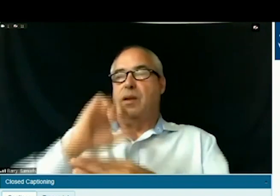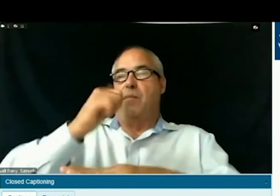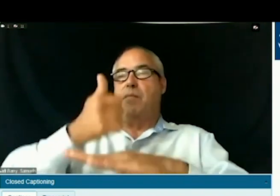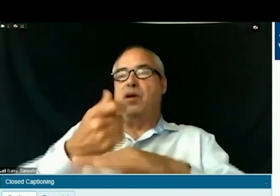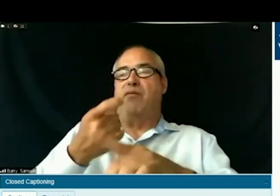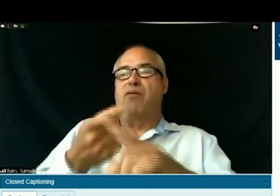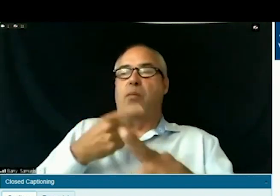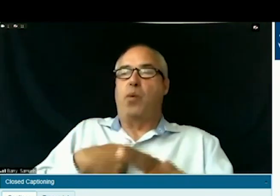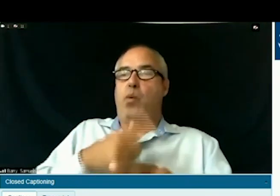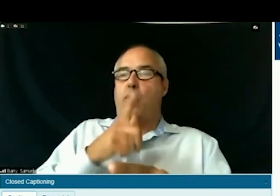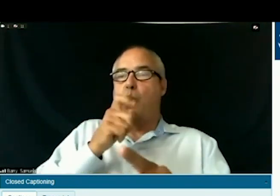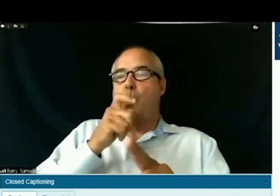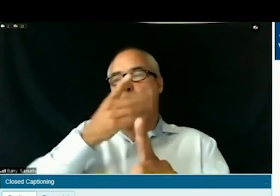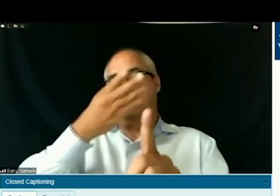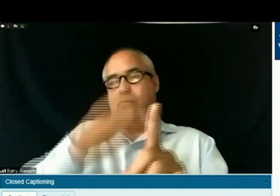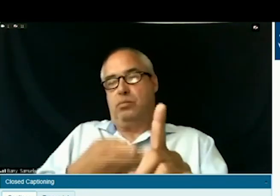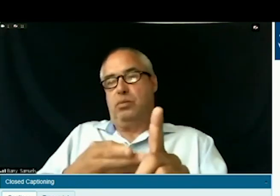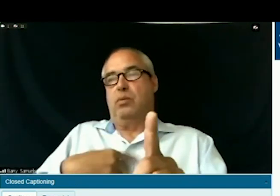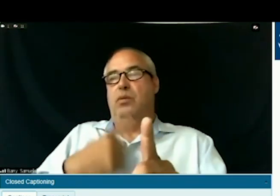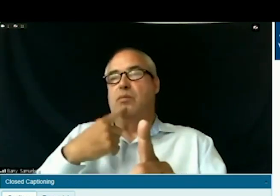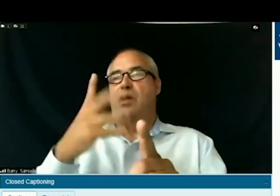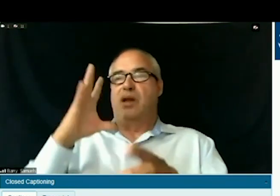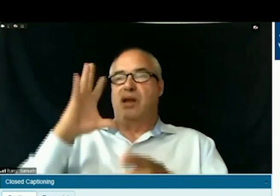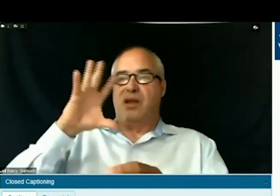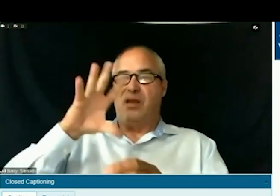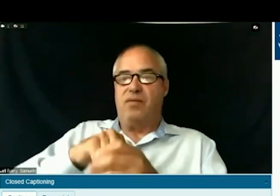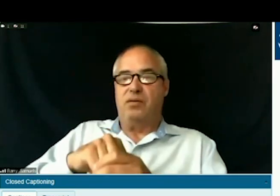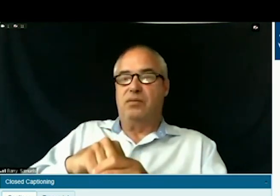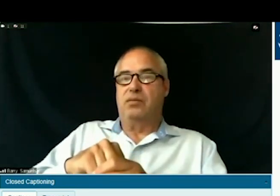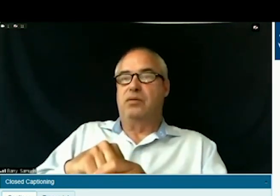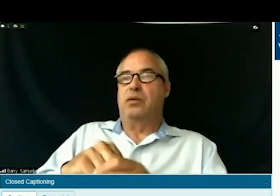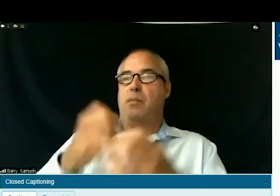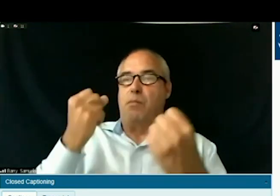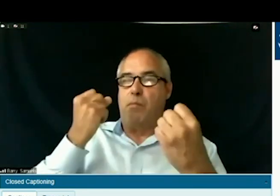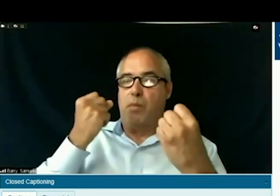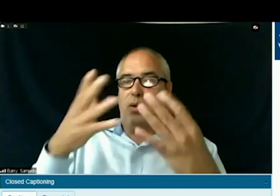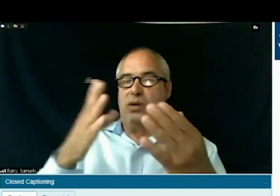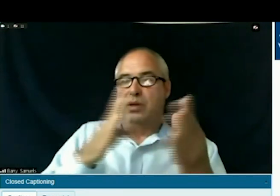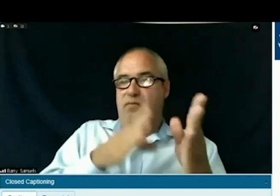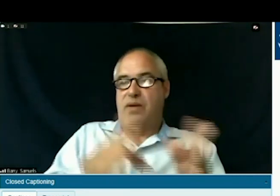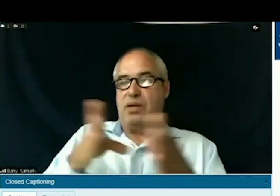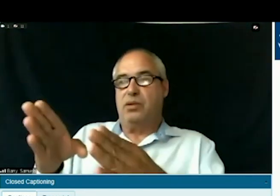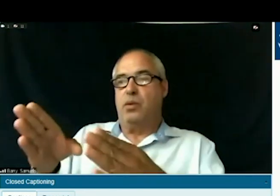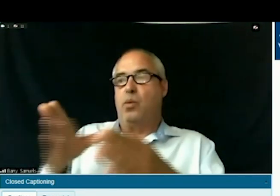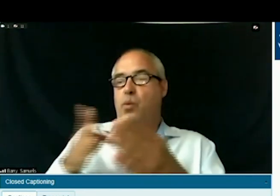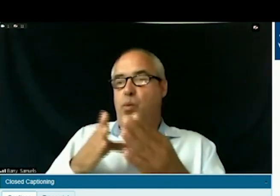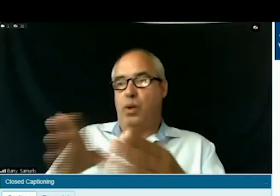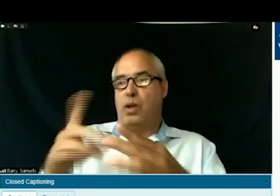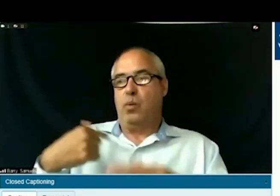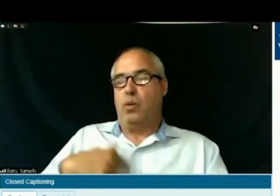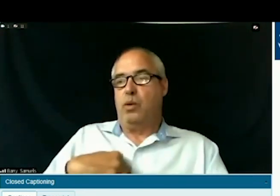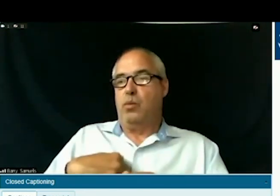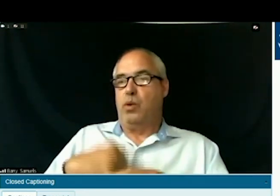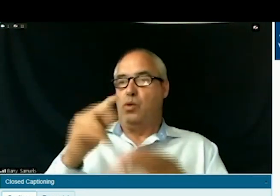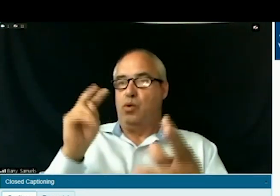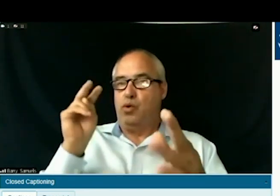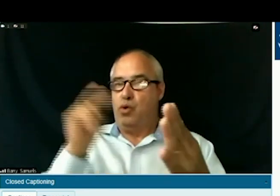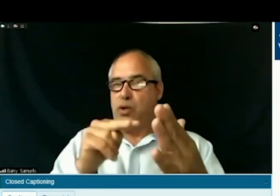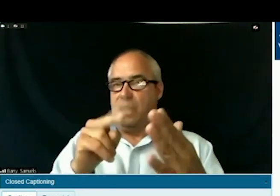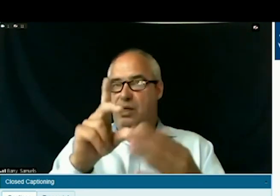of comprehensive, multifaceted way in which we're looking at